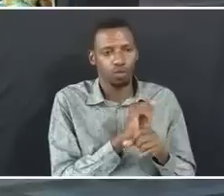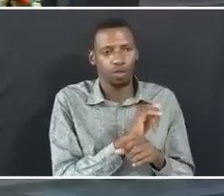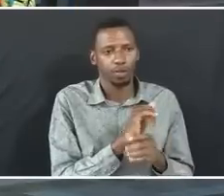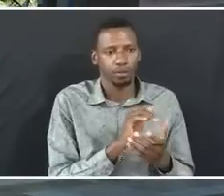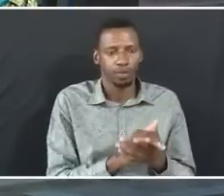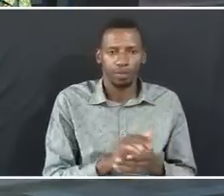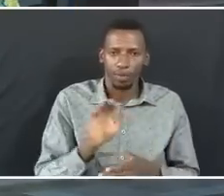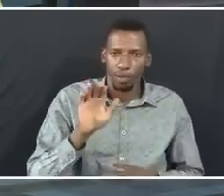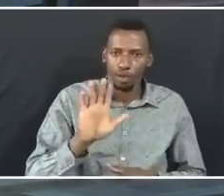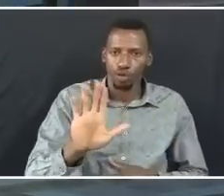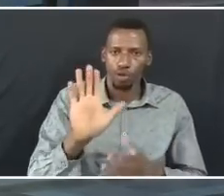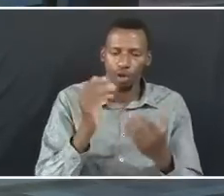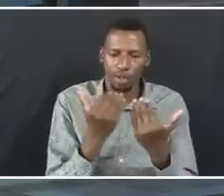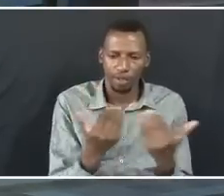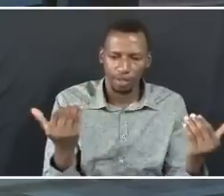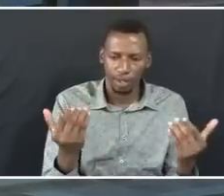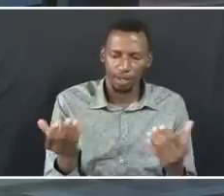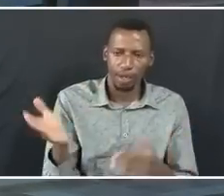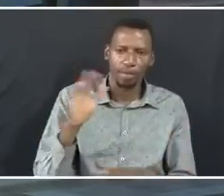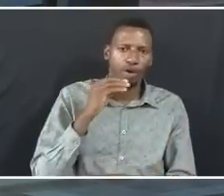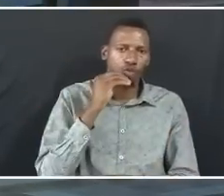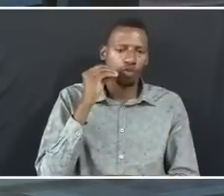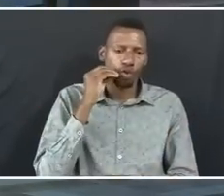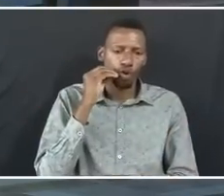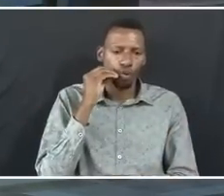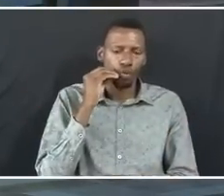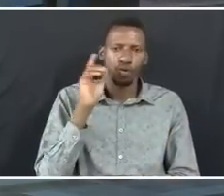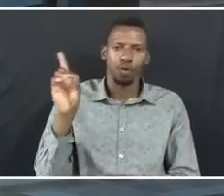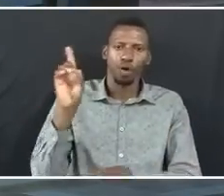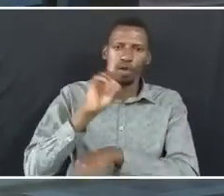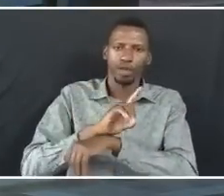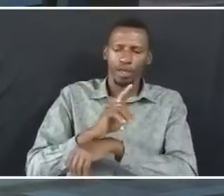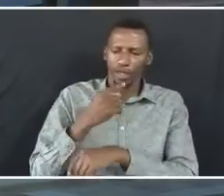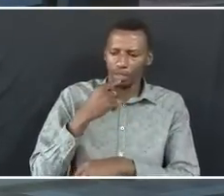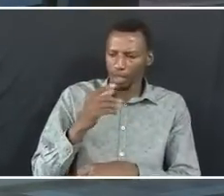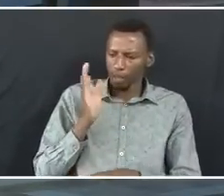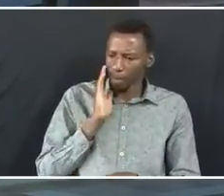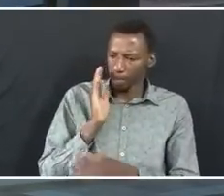So your child will come home one day and say, Mommy, these are my girlfriends.